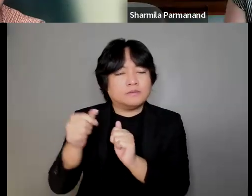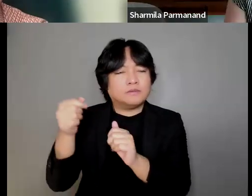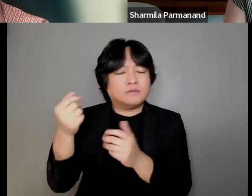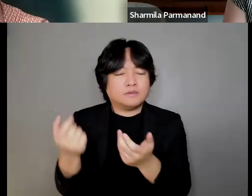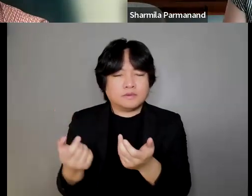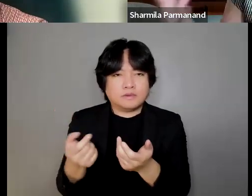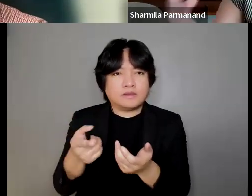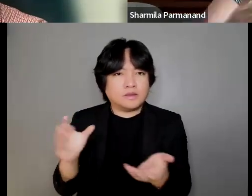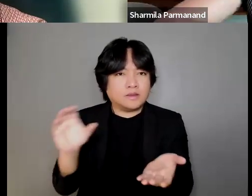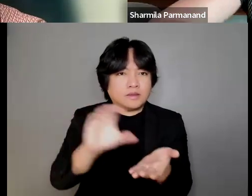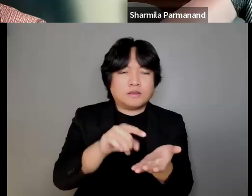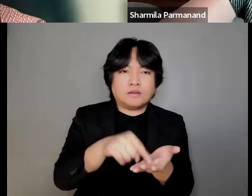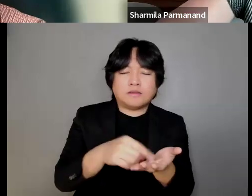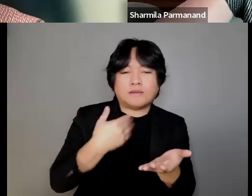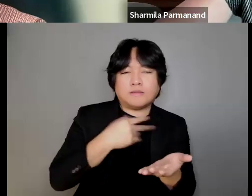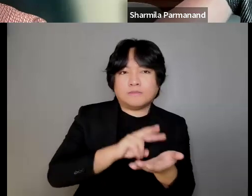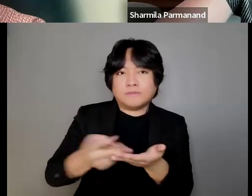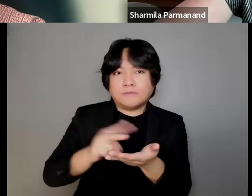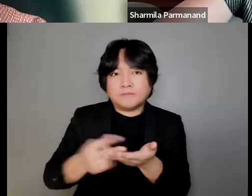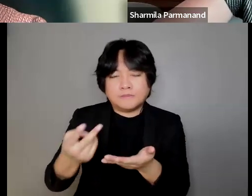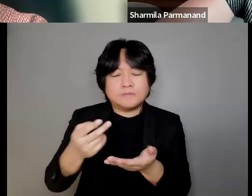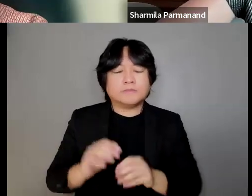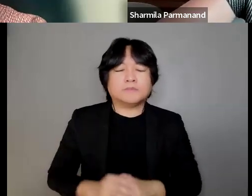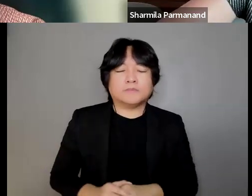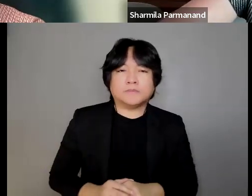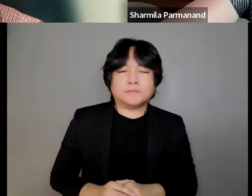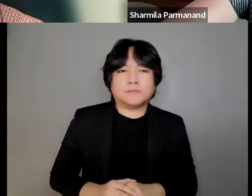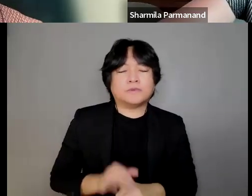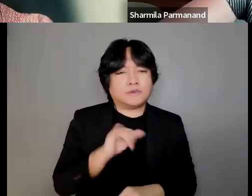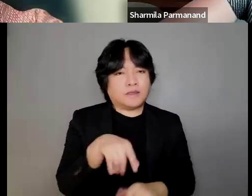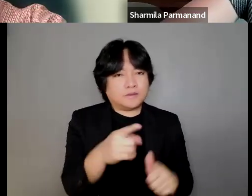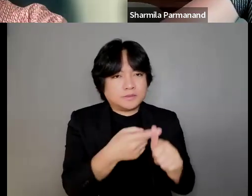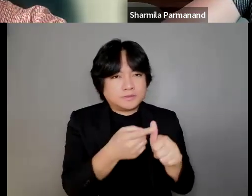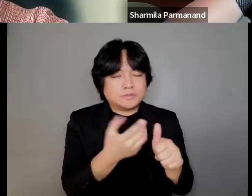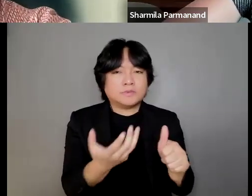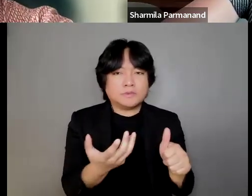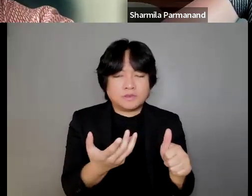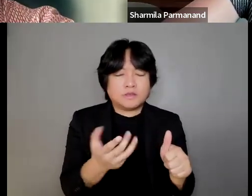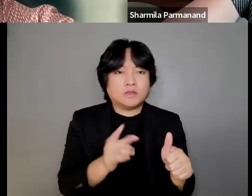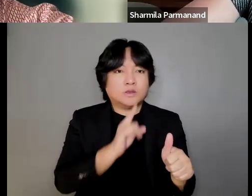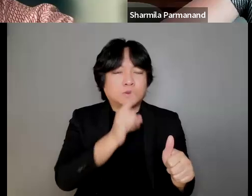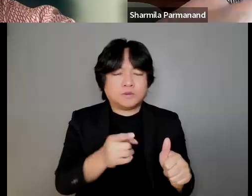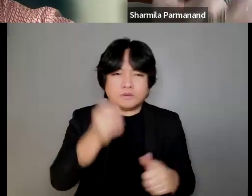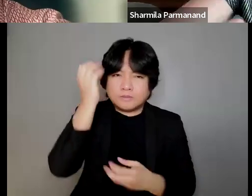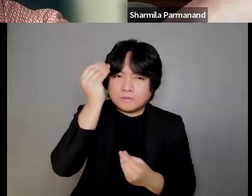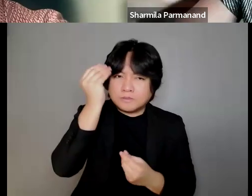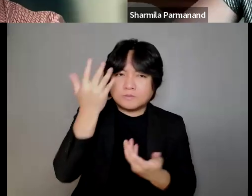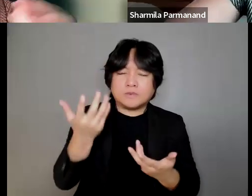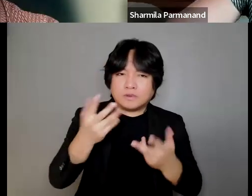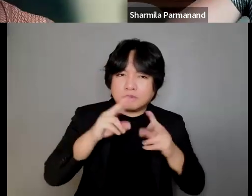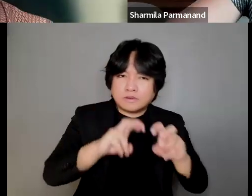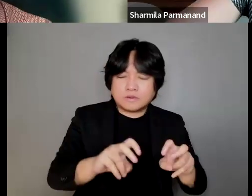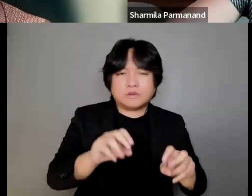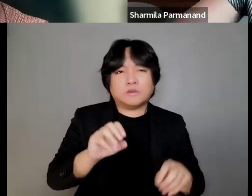that's irretrievable in translation there, right? So that's the first thing, and it leads to things like very uncritical impositions of the binary